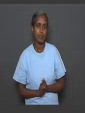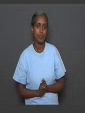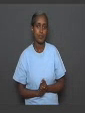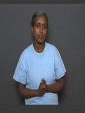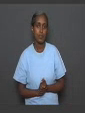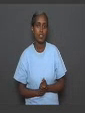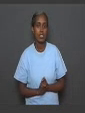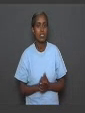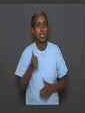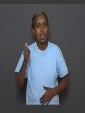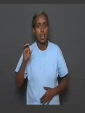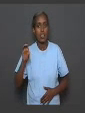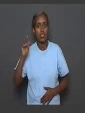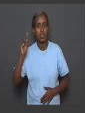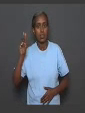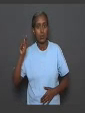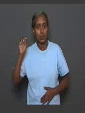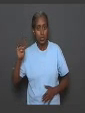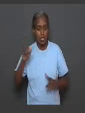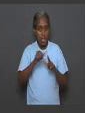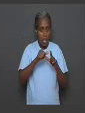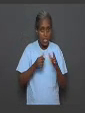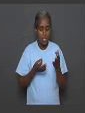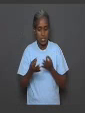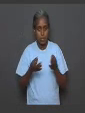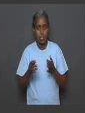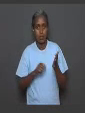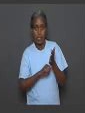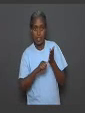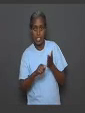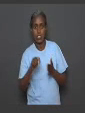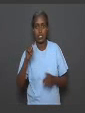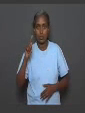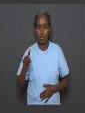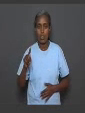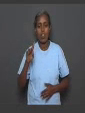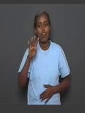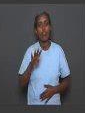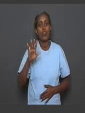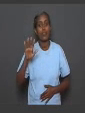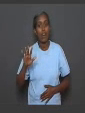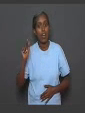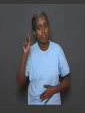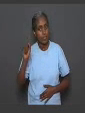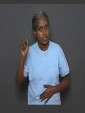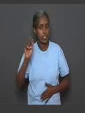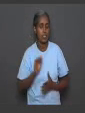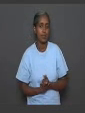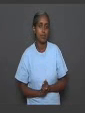The acute angle expressed by tangent 1 is 45 degrees.